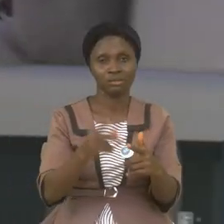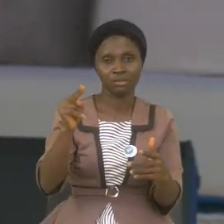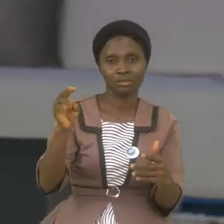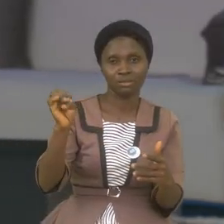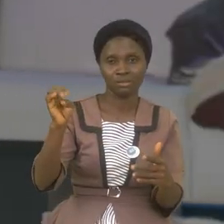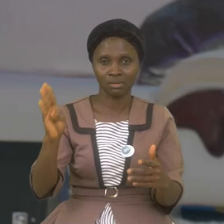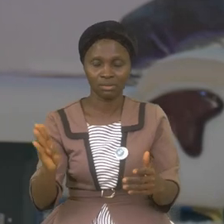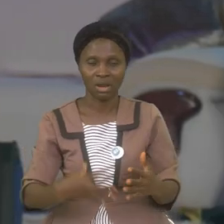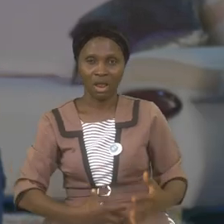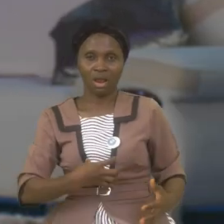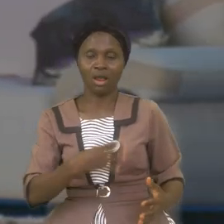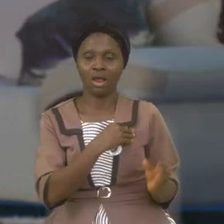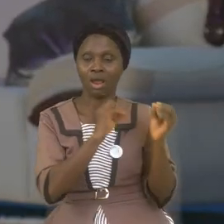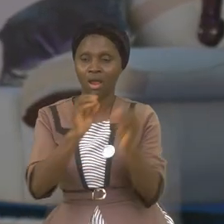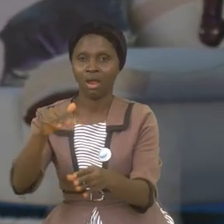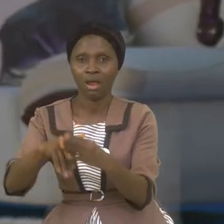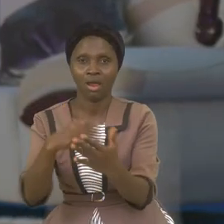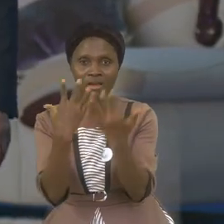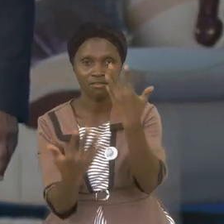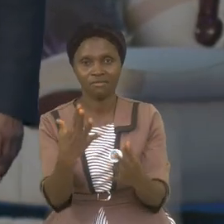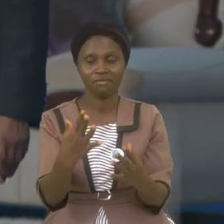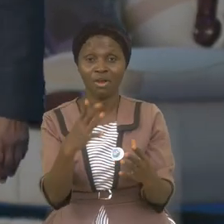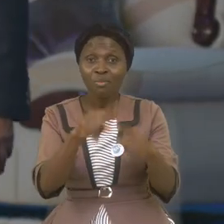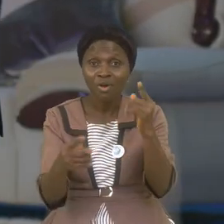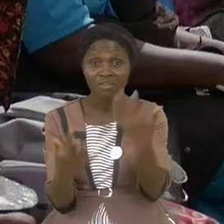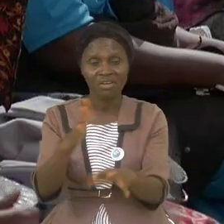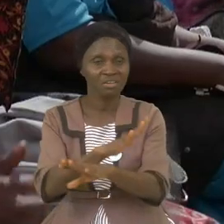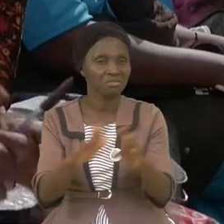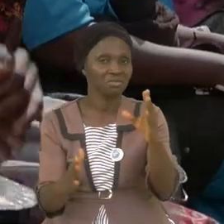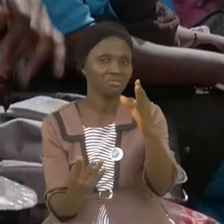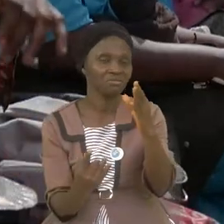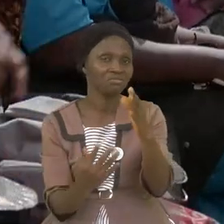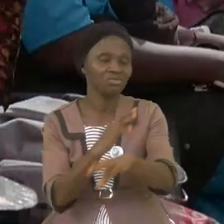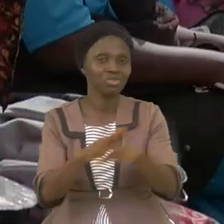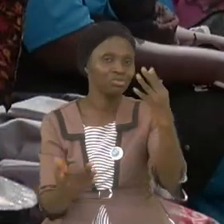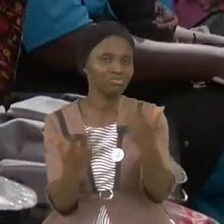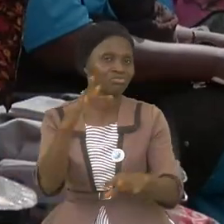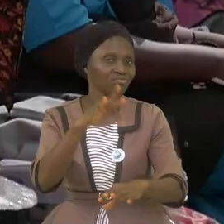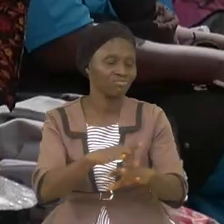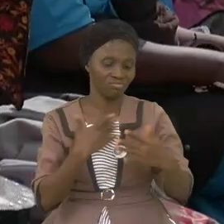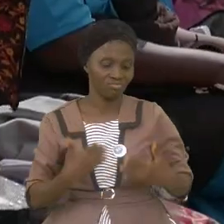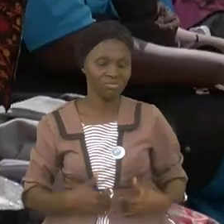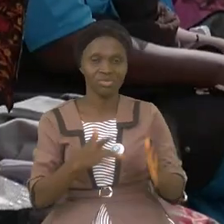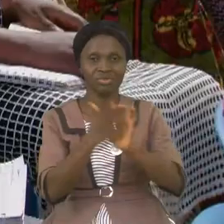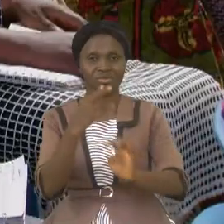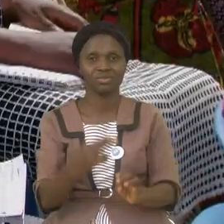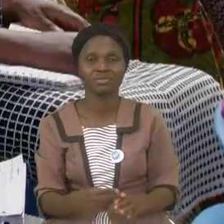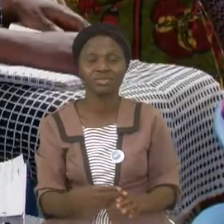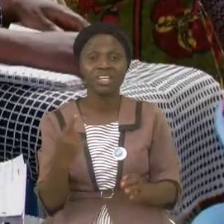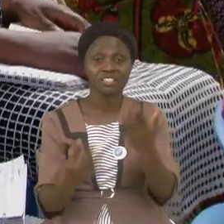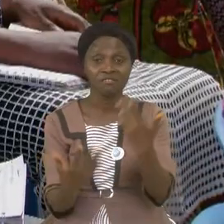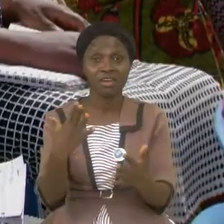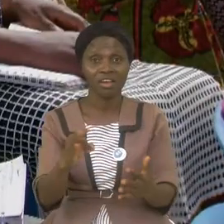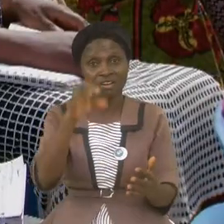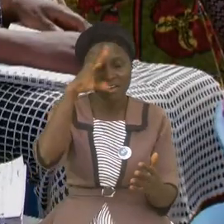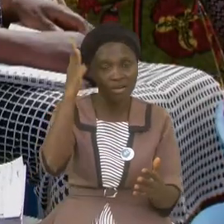but the fire could not burn them. The fire of the world will not burn you. The fire of herbalists will not burn you. And the fire